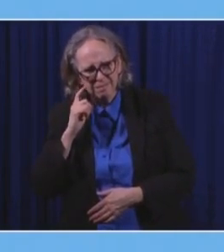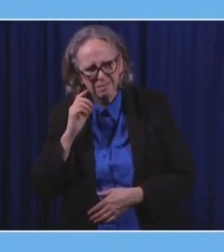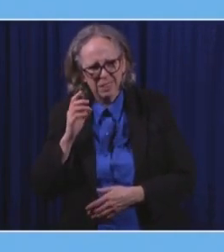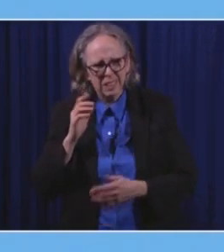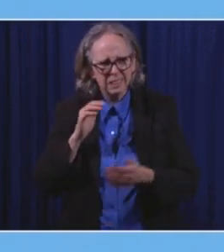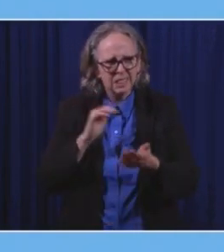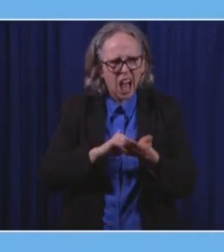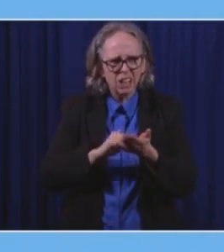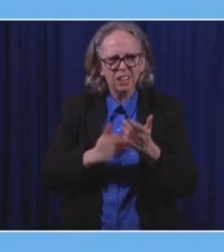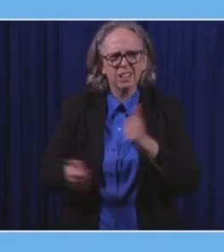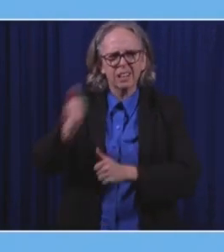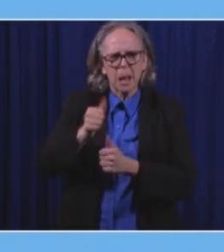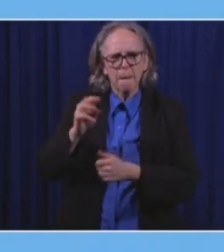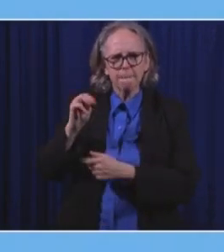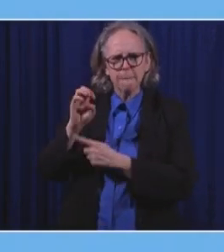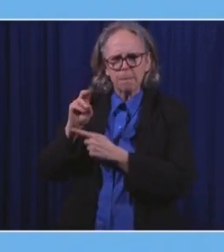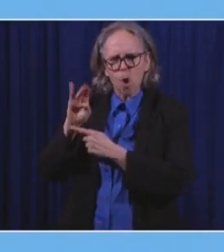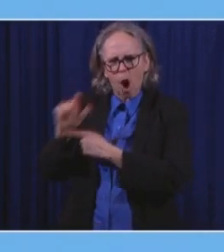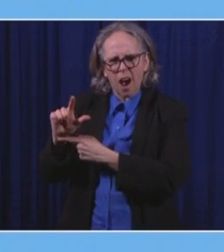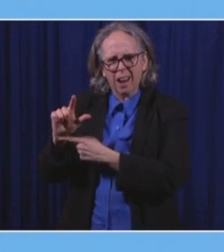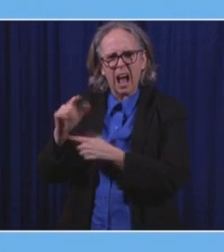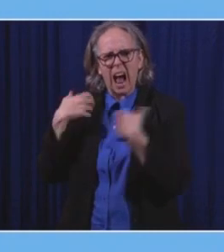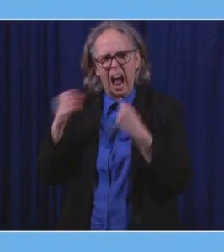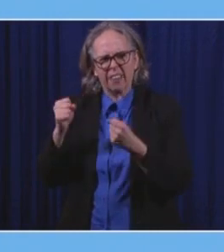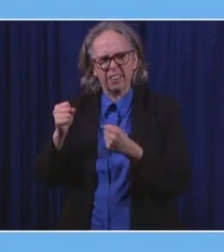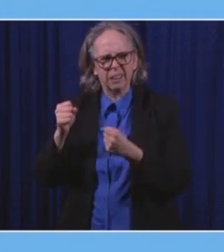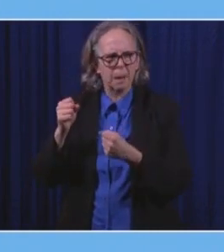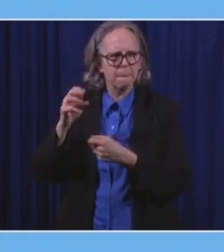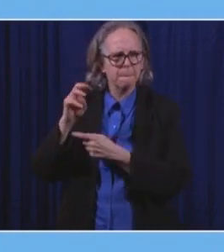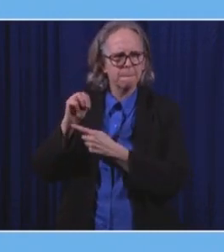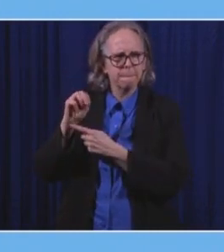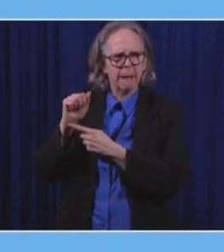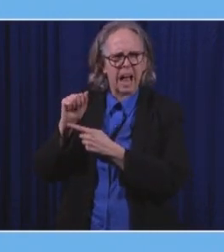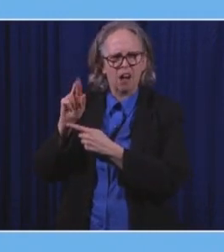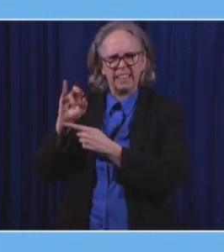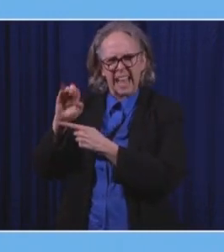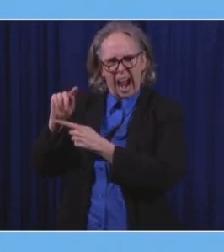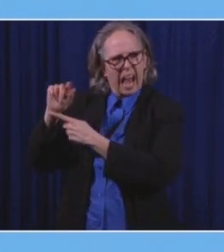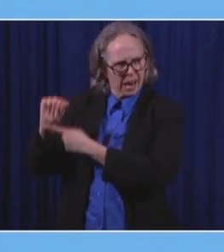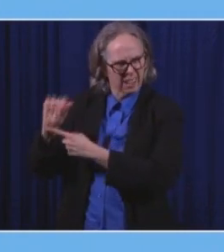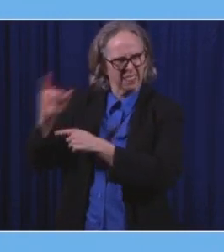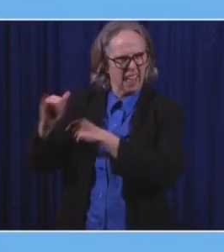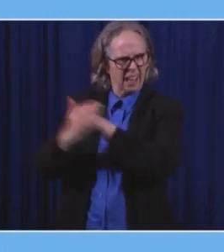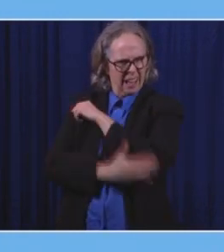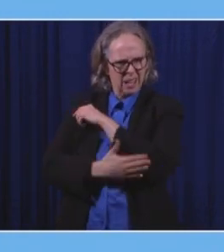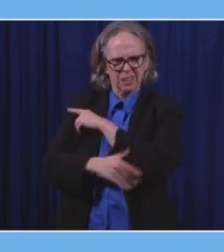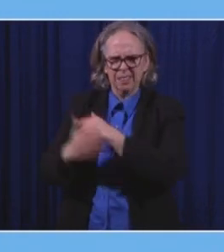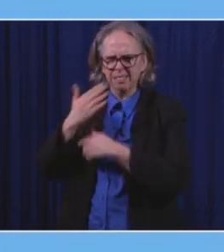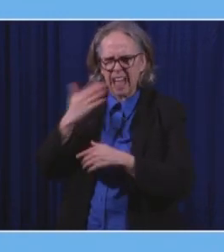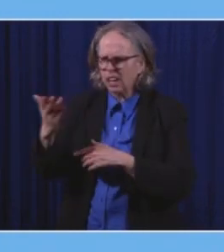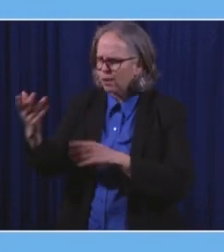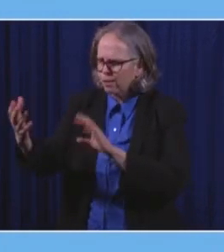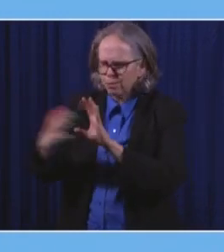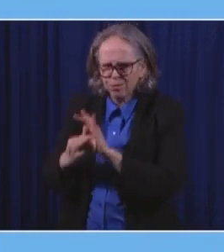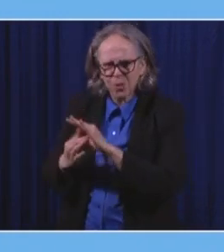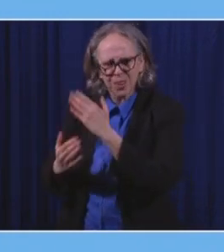at Memorial Health in Marietta. Doctor, thanks for being with us. Well, thank you, Governor. I'd